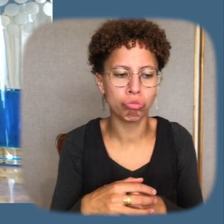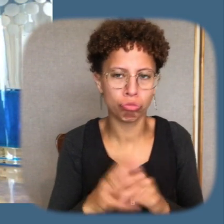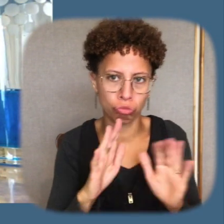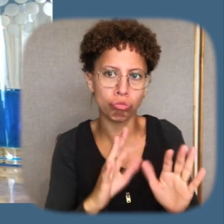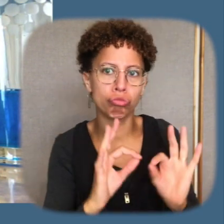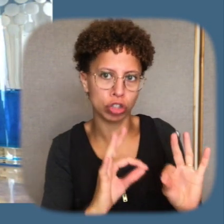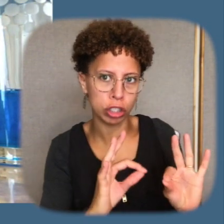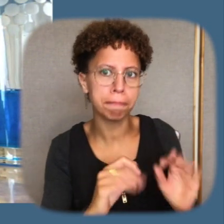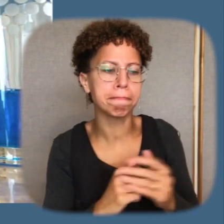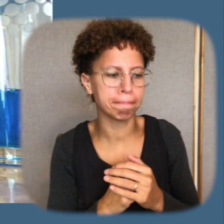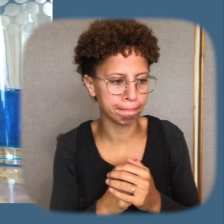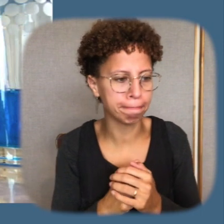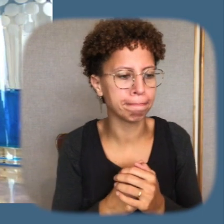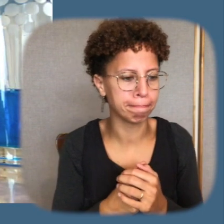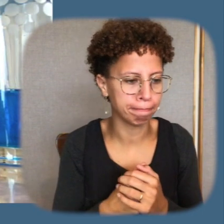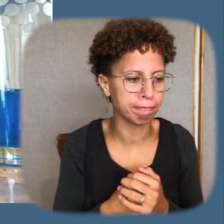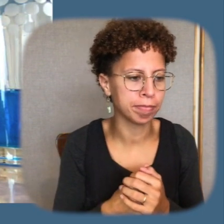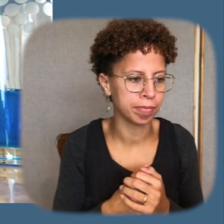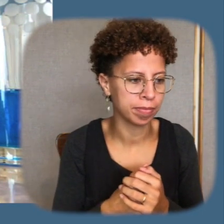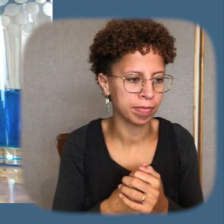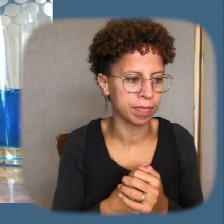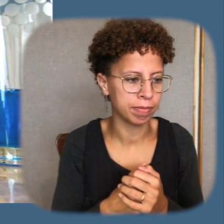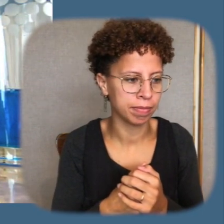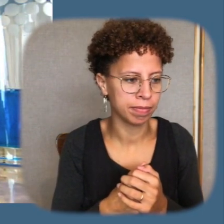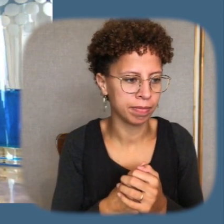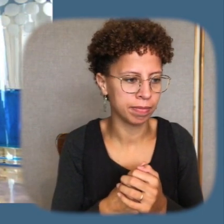Yeah, that should be good.